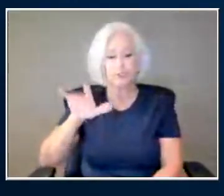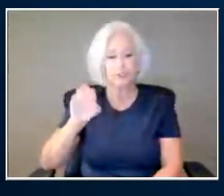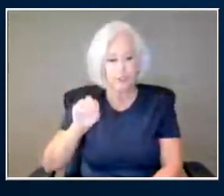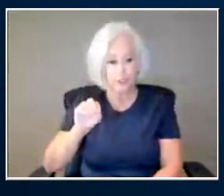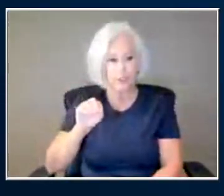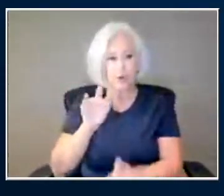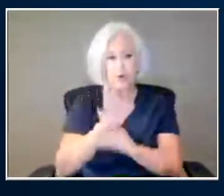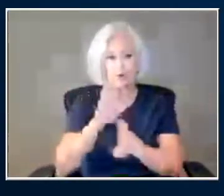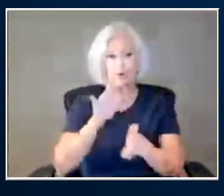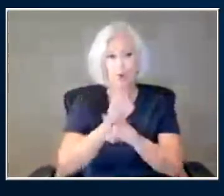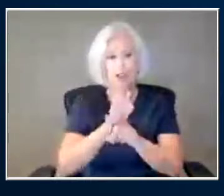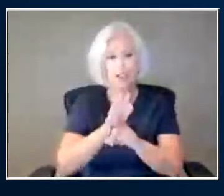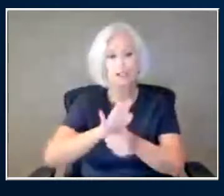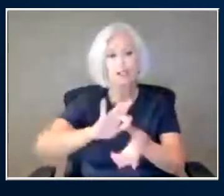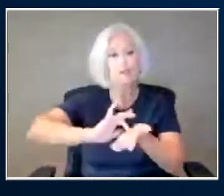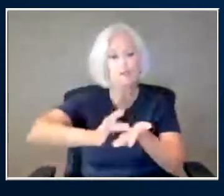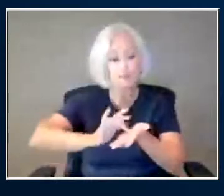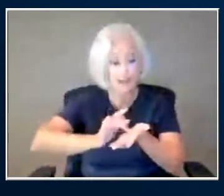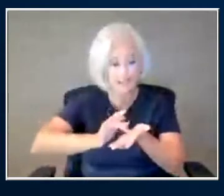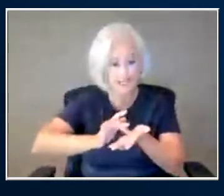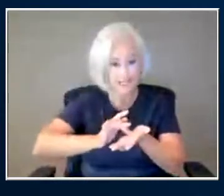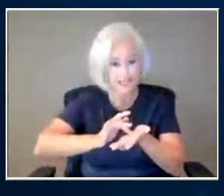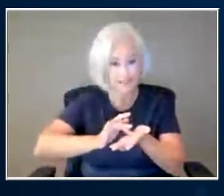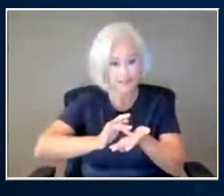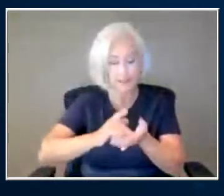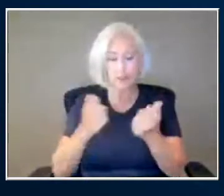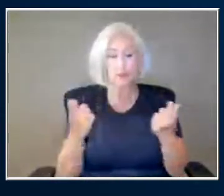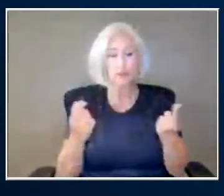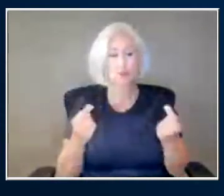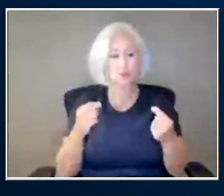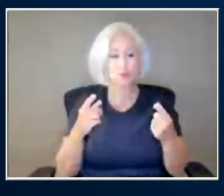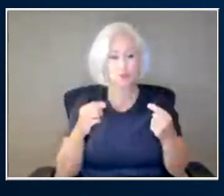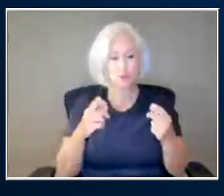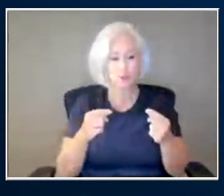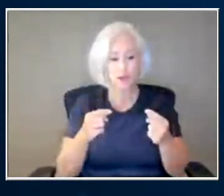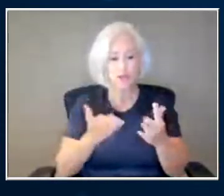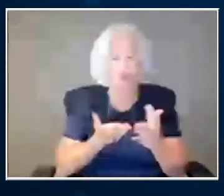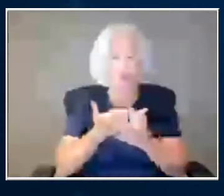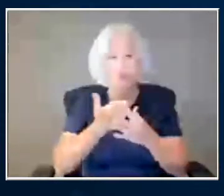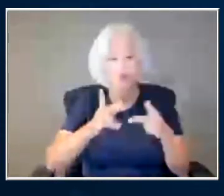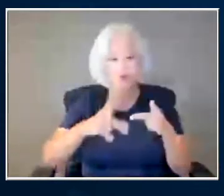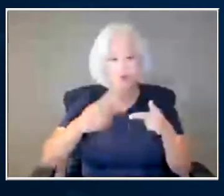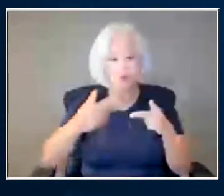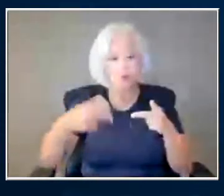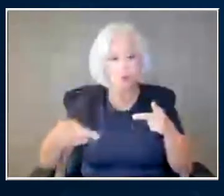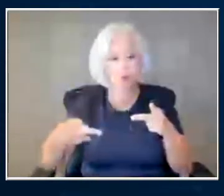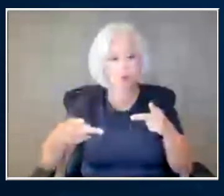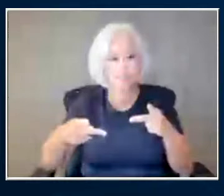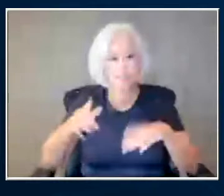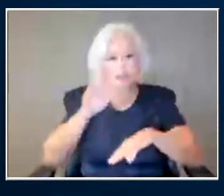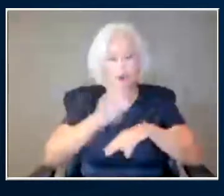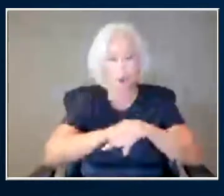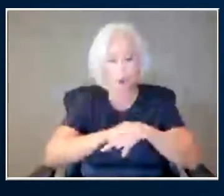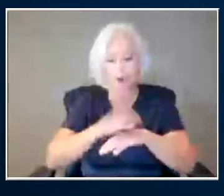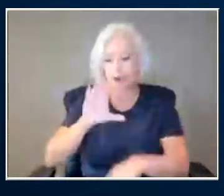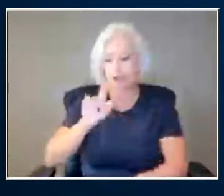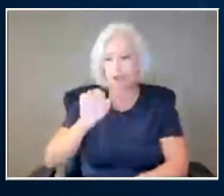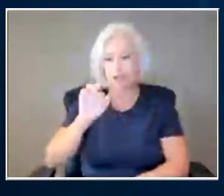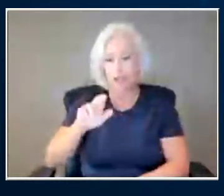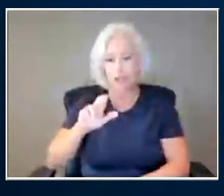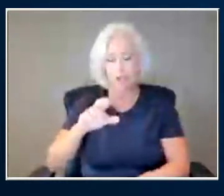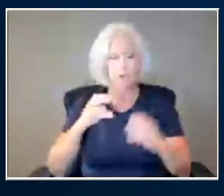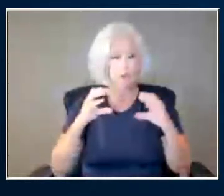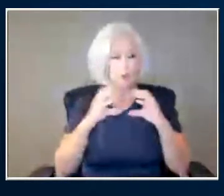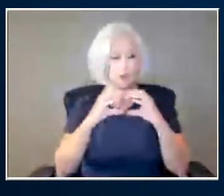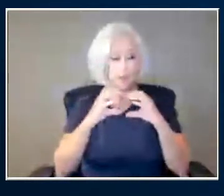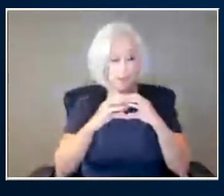we discussed. It basically is directed to a protein that is present on the cancer cells called PSMA, or